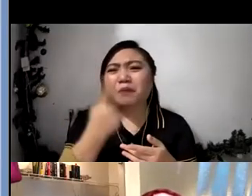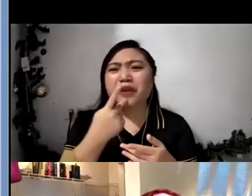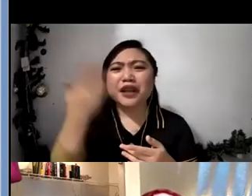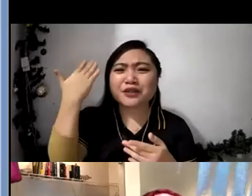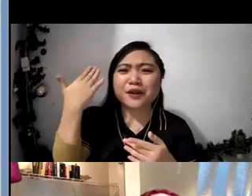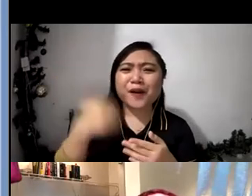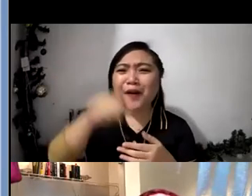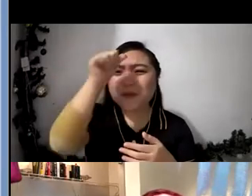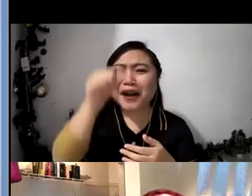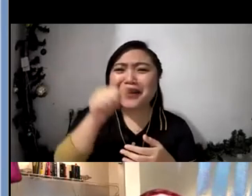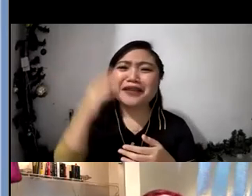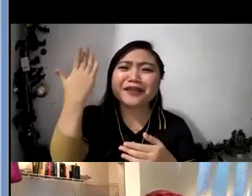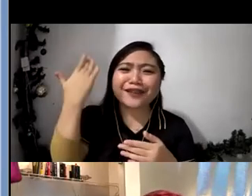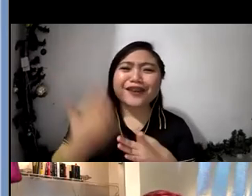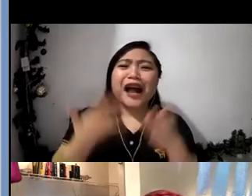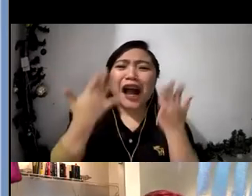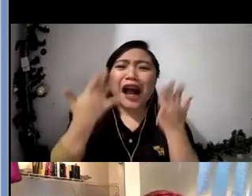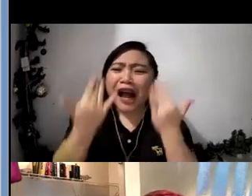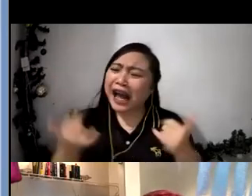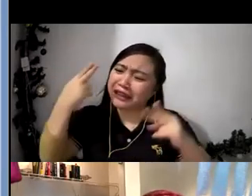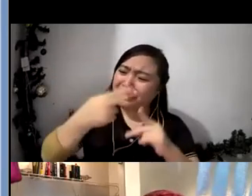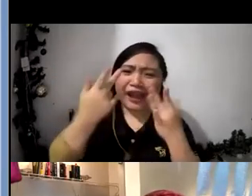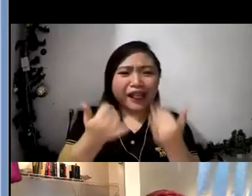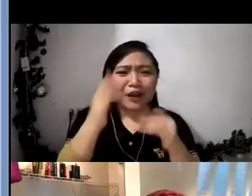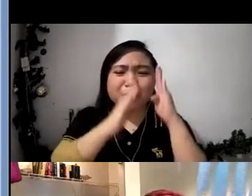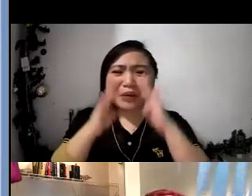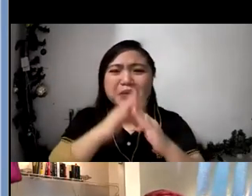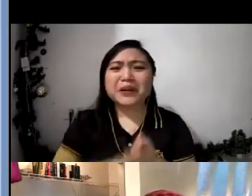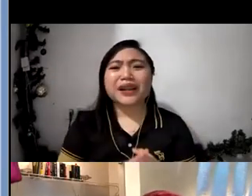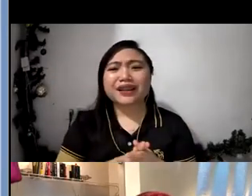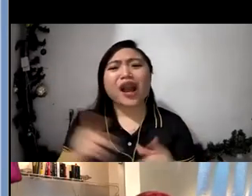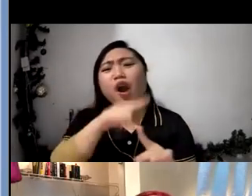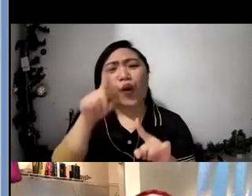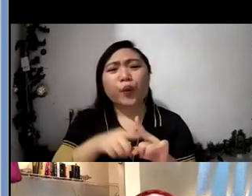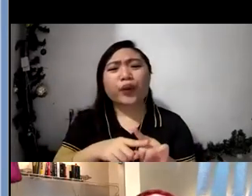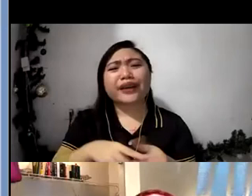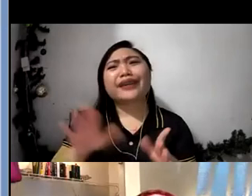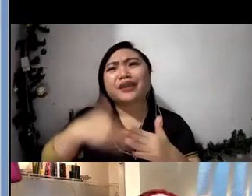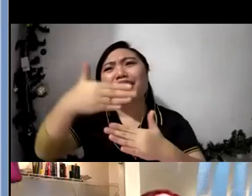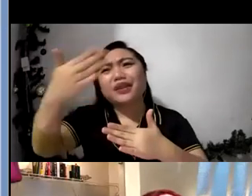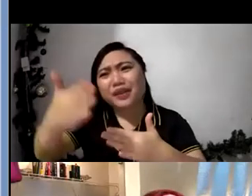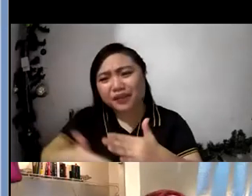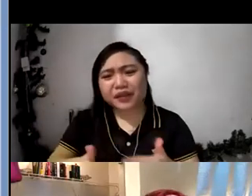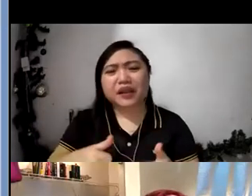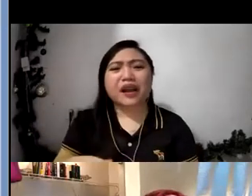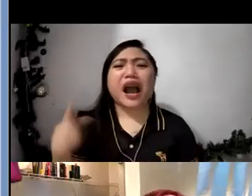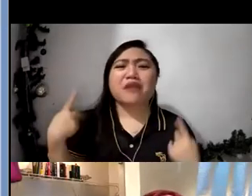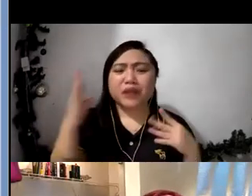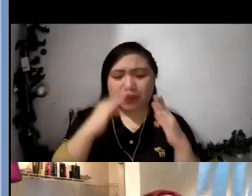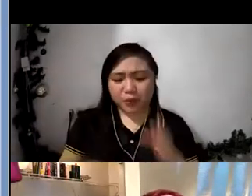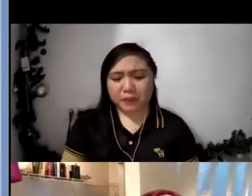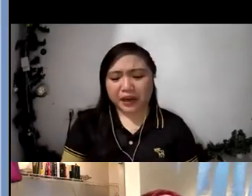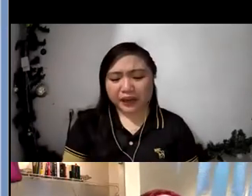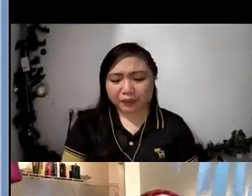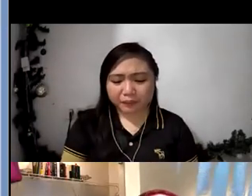natin, hanggang ngayon problema pa natin at hindi natin alam kung hanggang sa apo-apo sa tuhod ay ganun pa rin yung mangyayari, no?